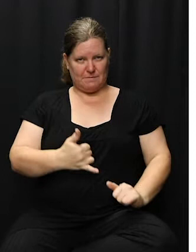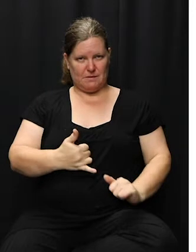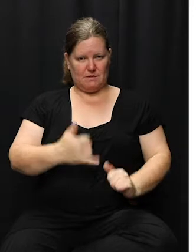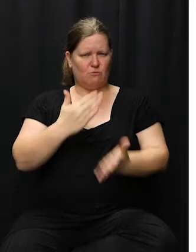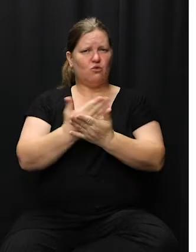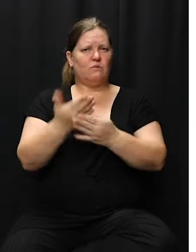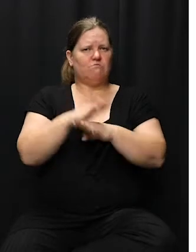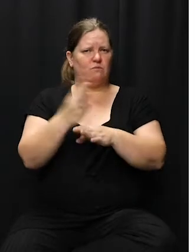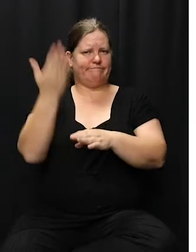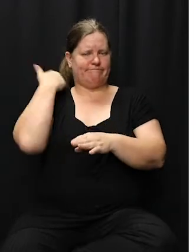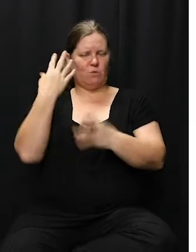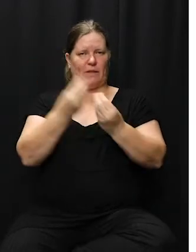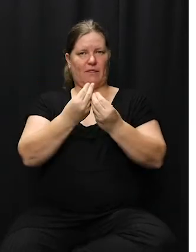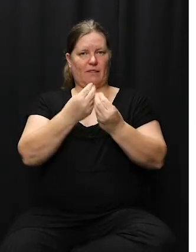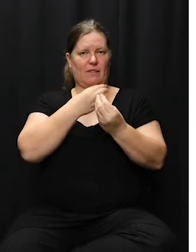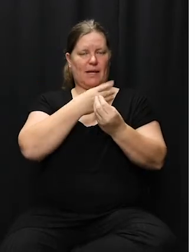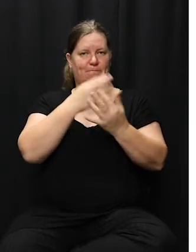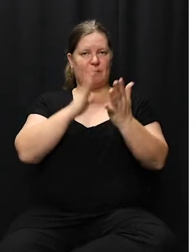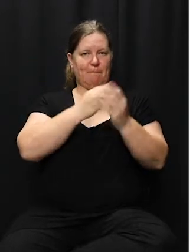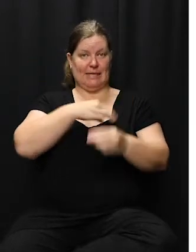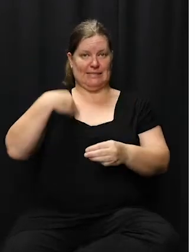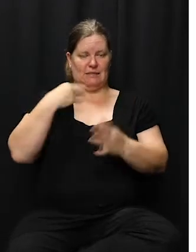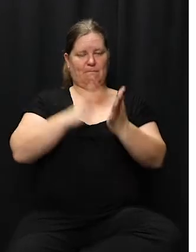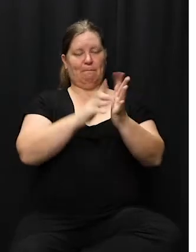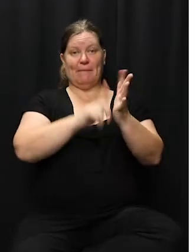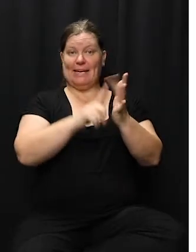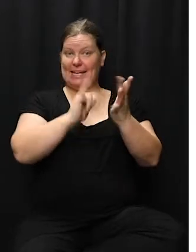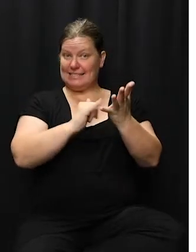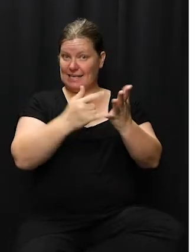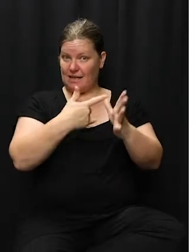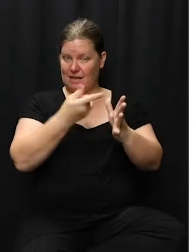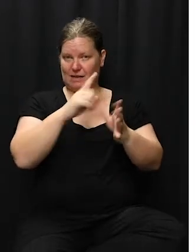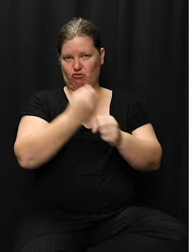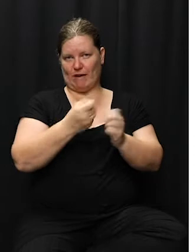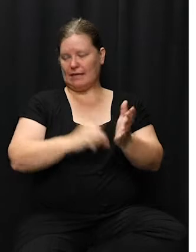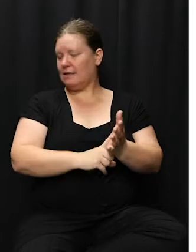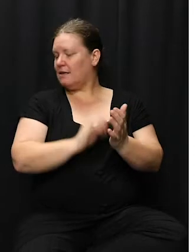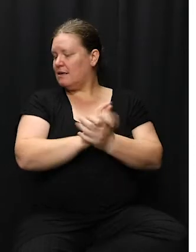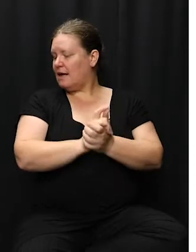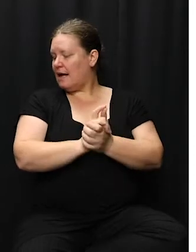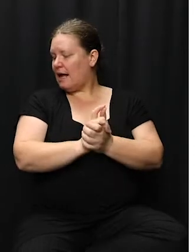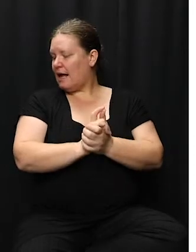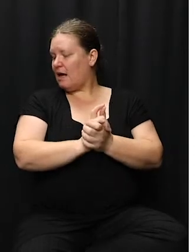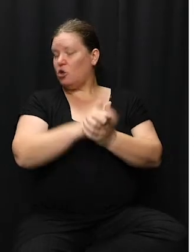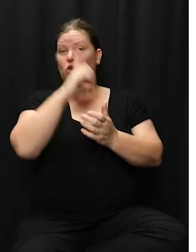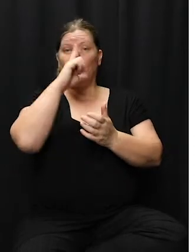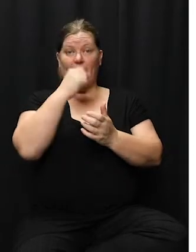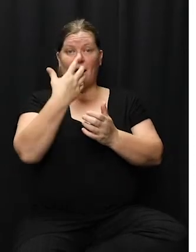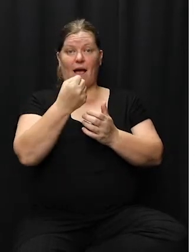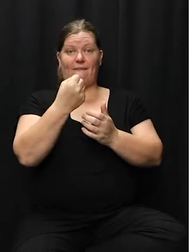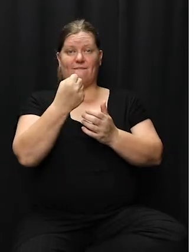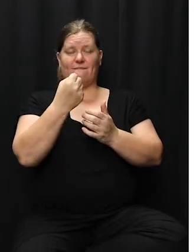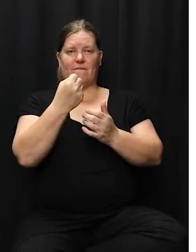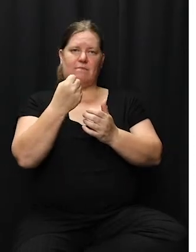So if you want to collect data from kids, we talked before, you talked before with Melissa and Greg,